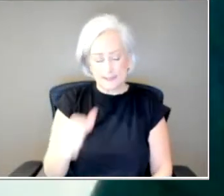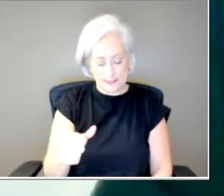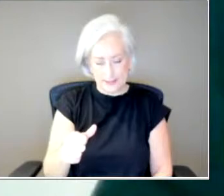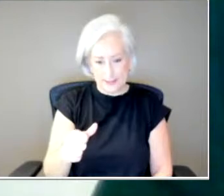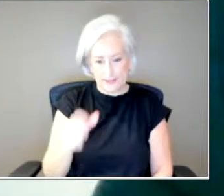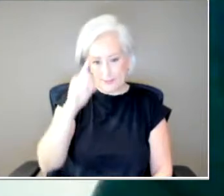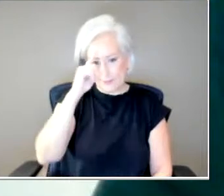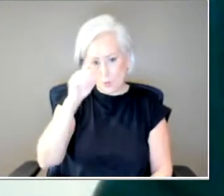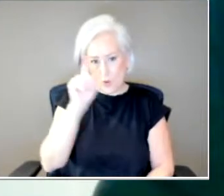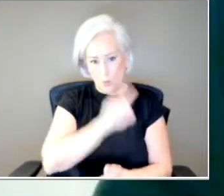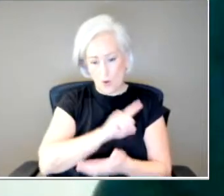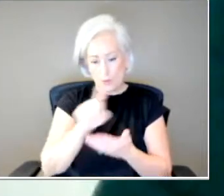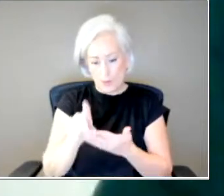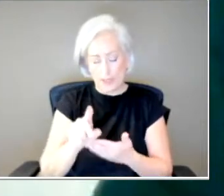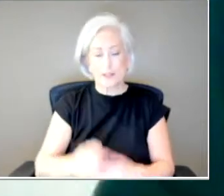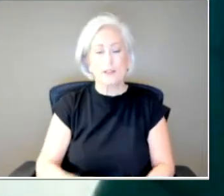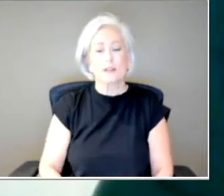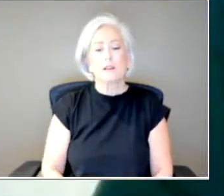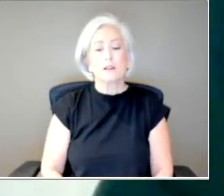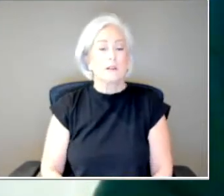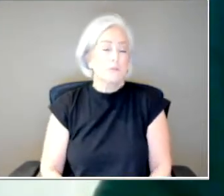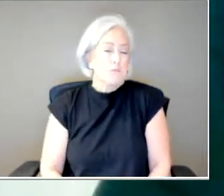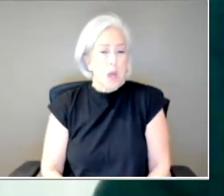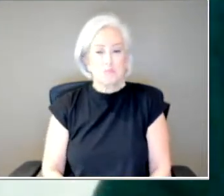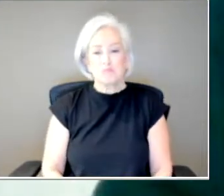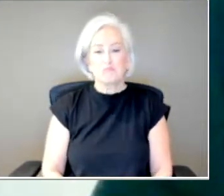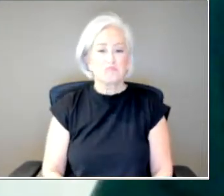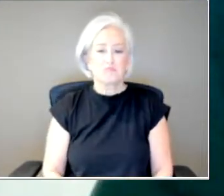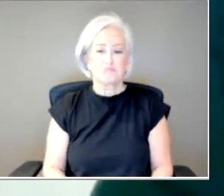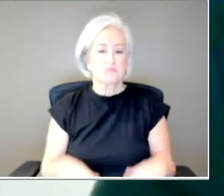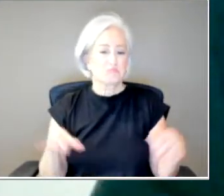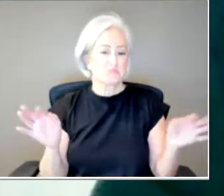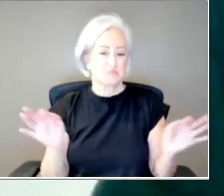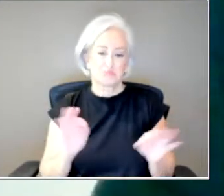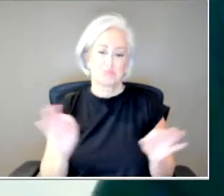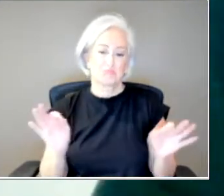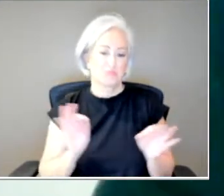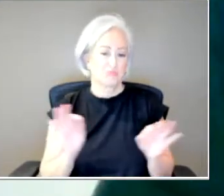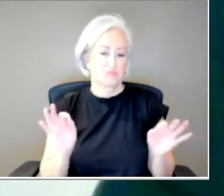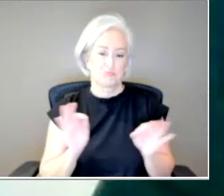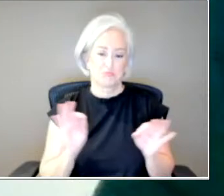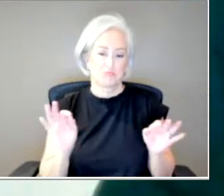for a while, but it wasn't anything that was too